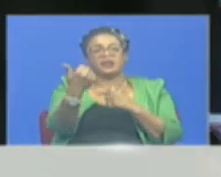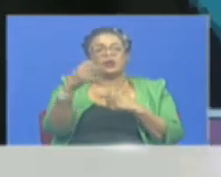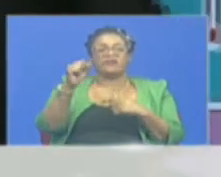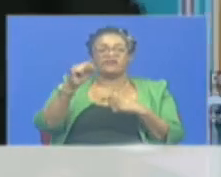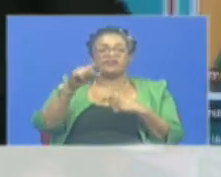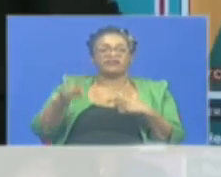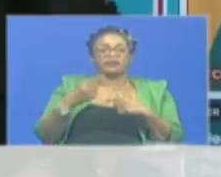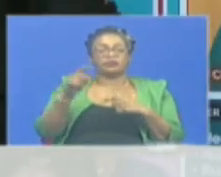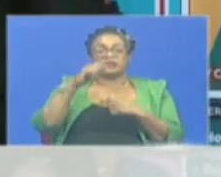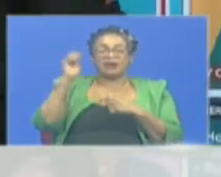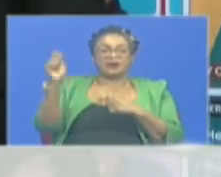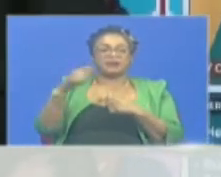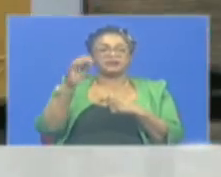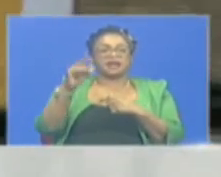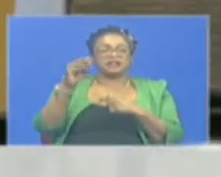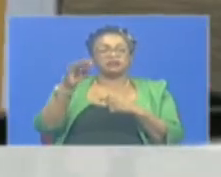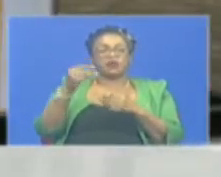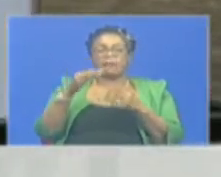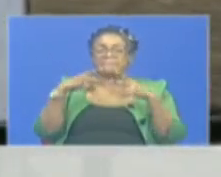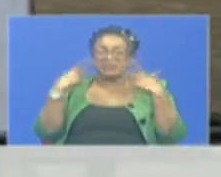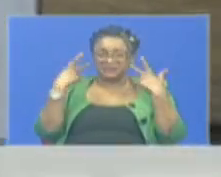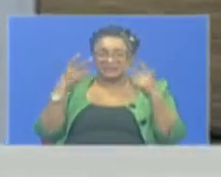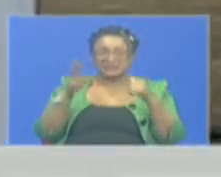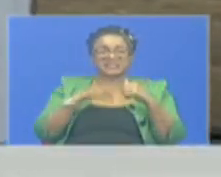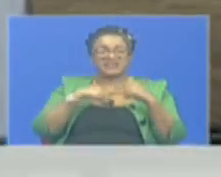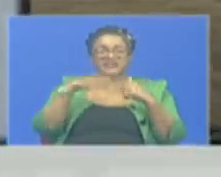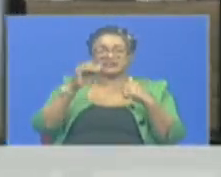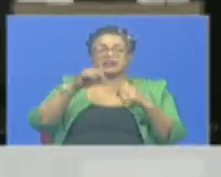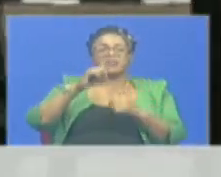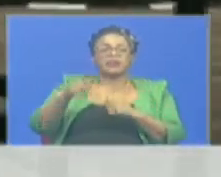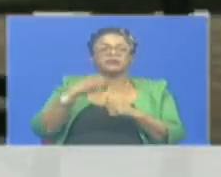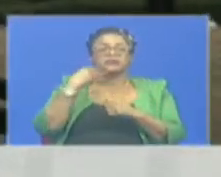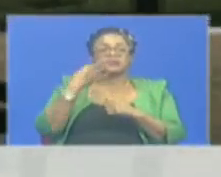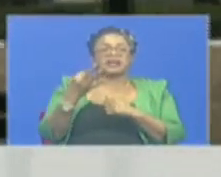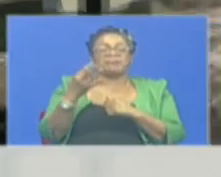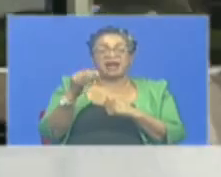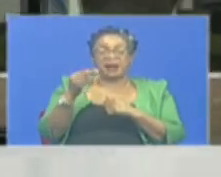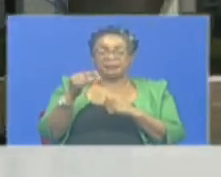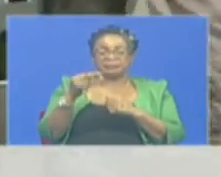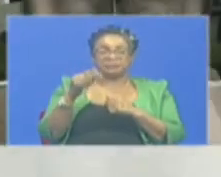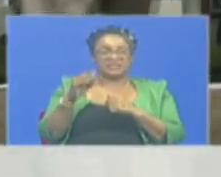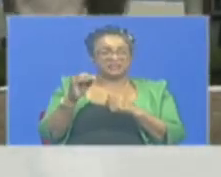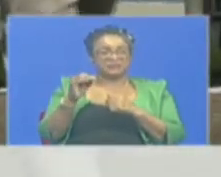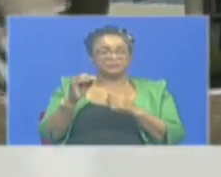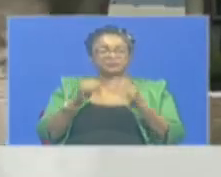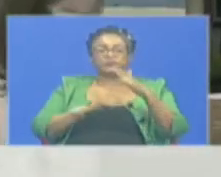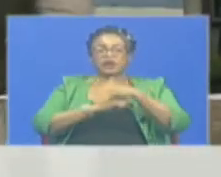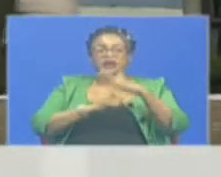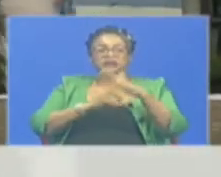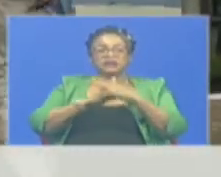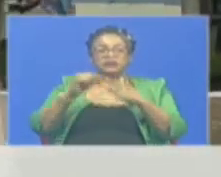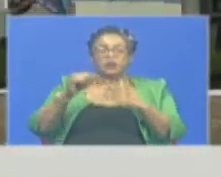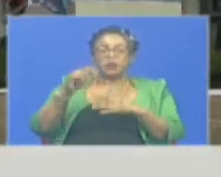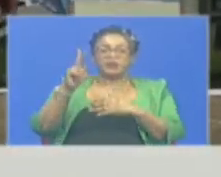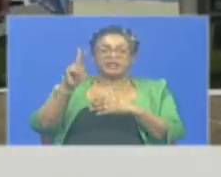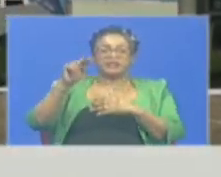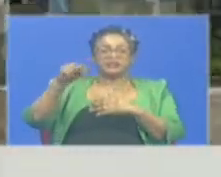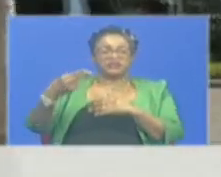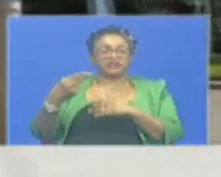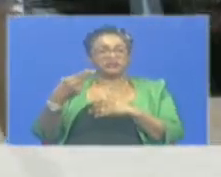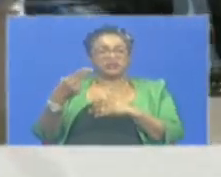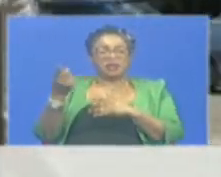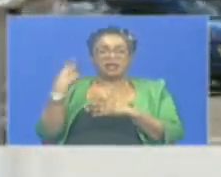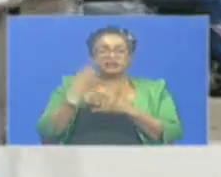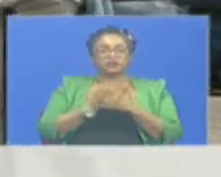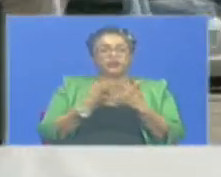5,000 KN95 masks and 70,000 3-ply surgical masks donated to Kenyatta National Hospital last